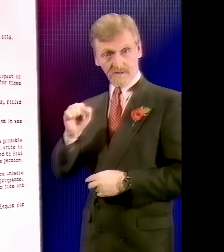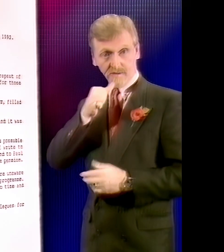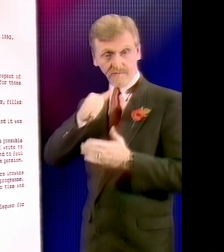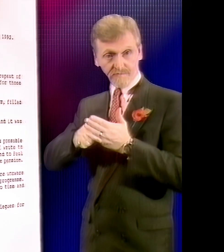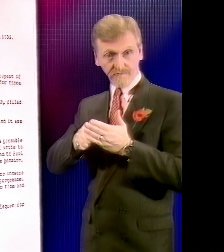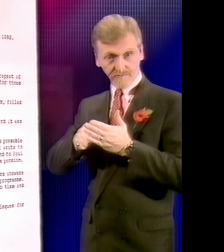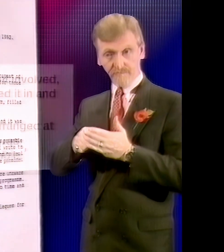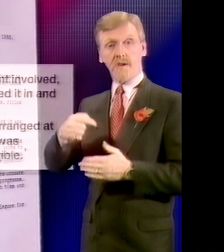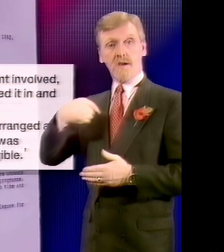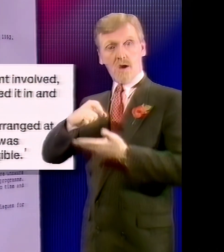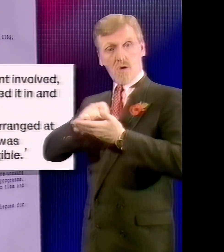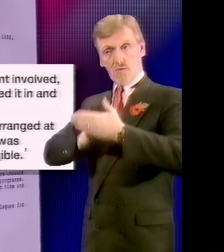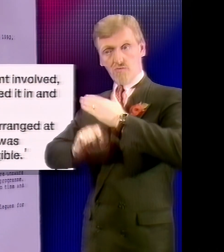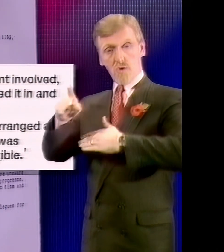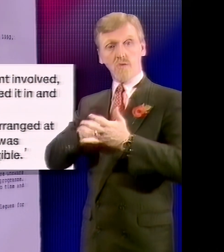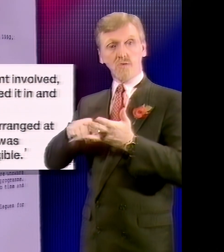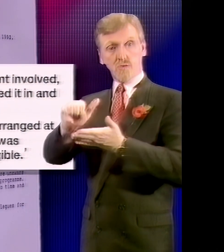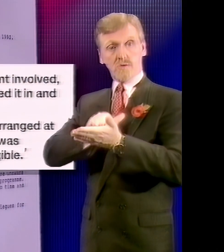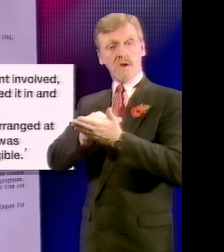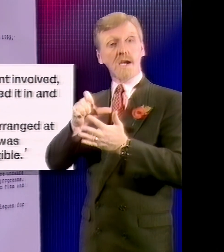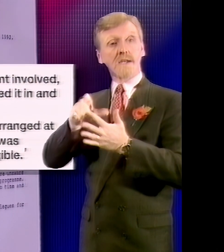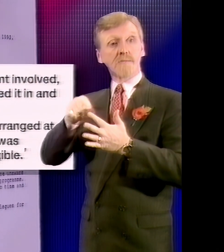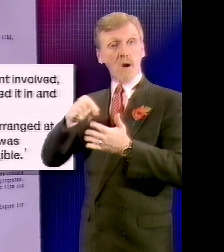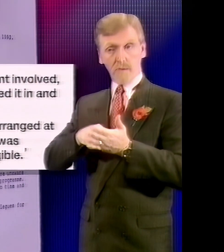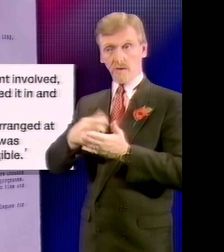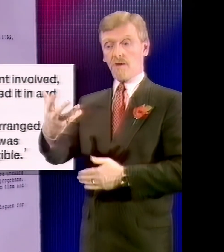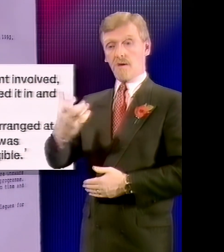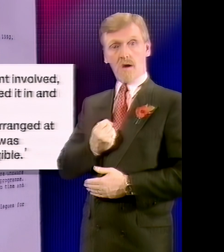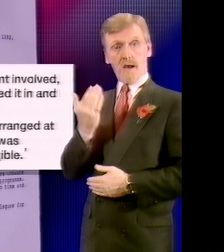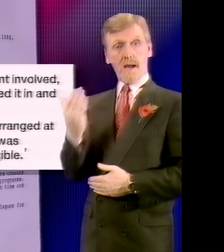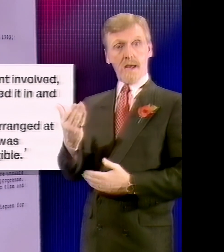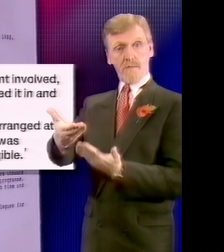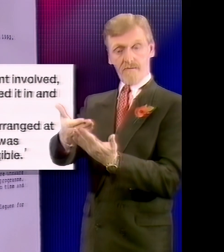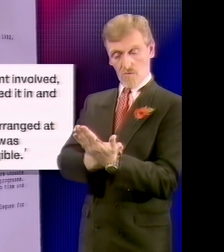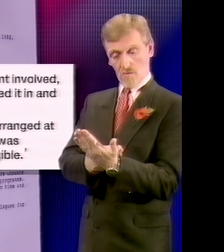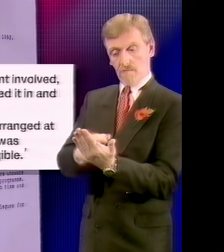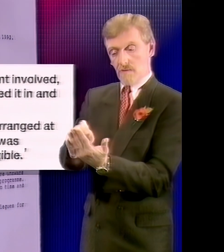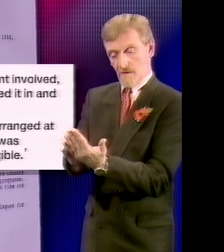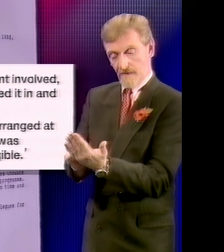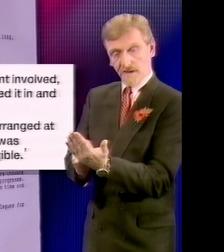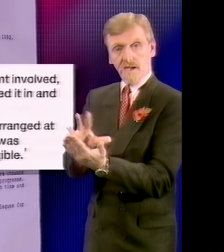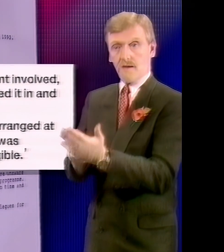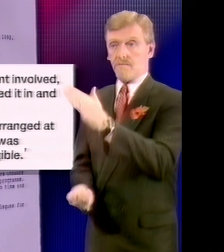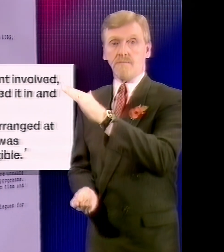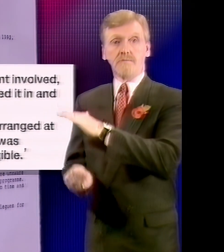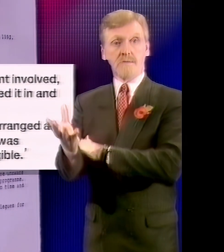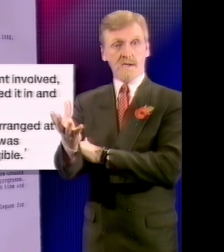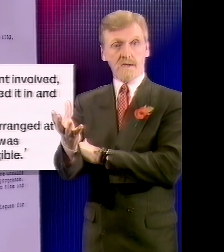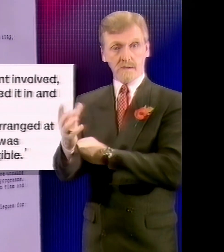I wrote to the department involved and got a claim form, filled it in and returned it.